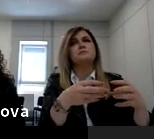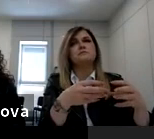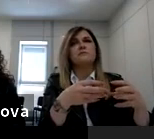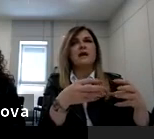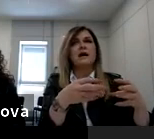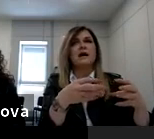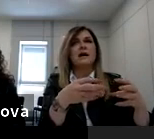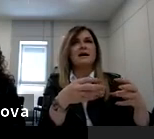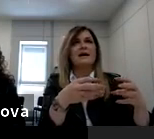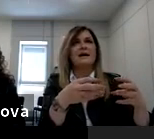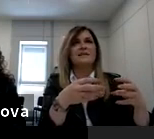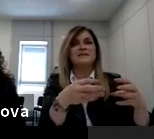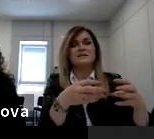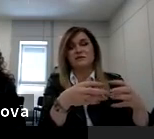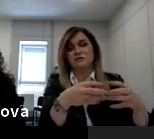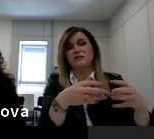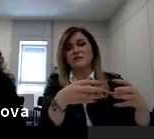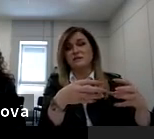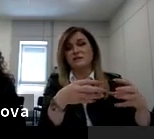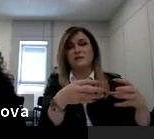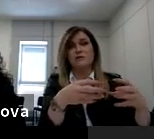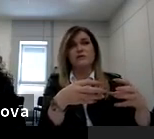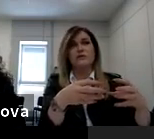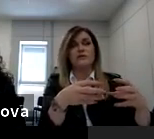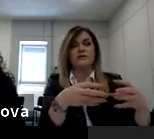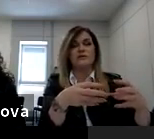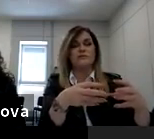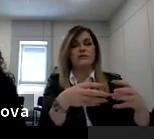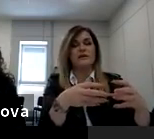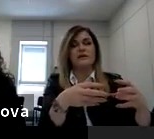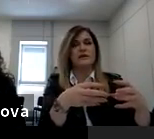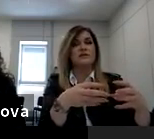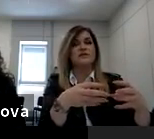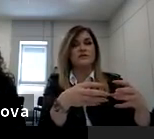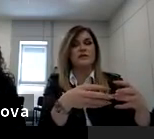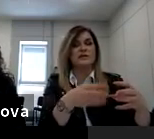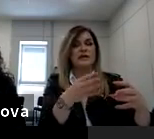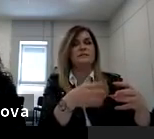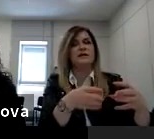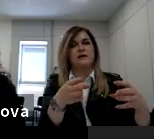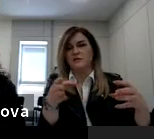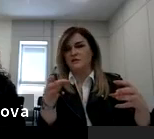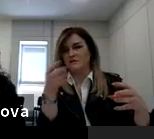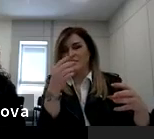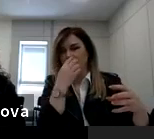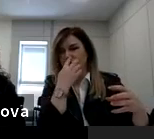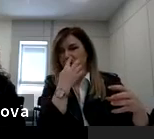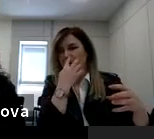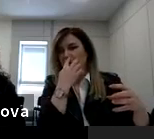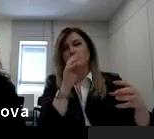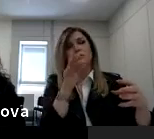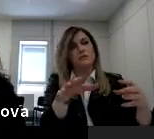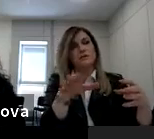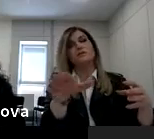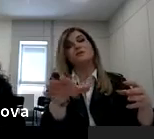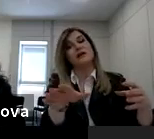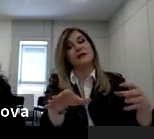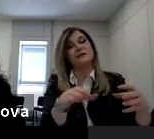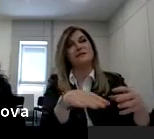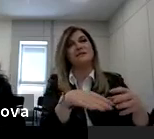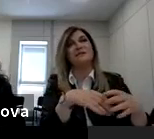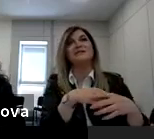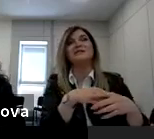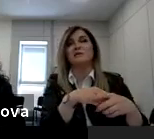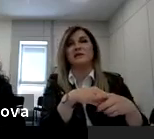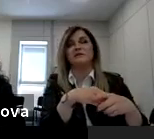So and you understand the logic. The polycarbonate tube, it can be cut actually, not on